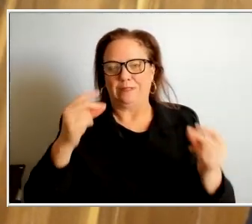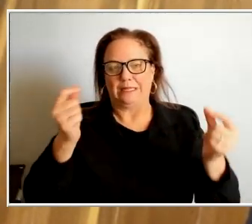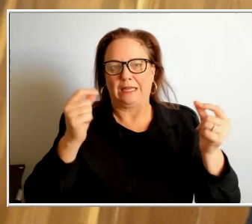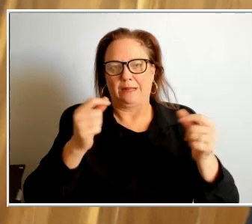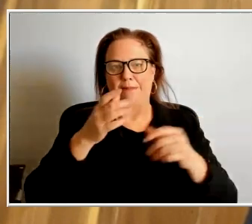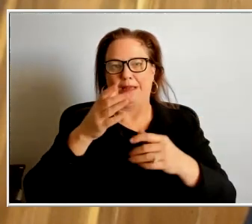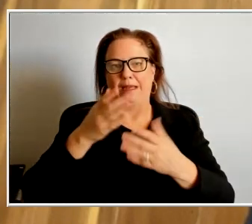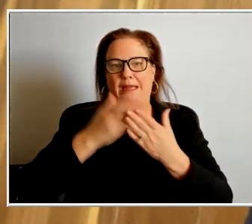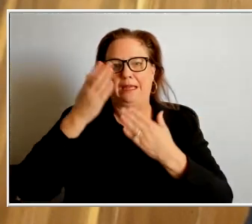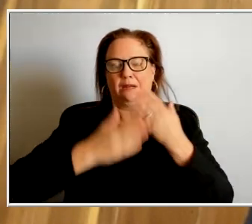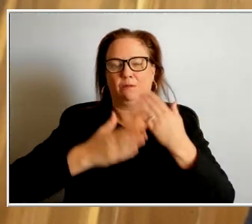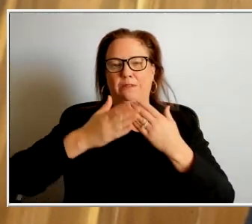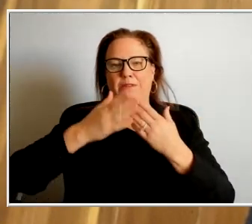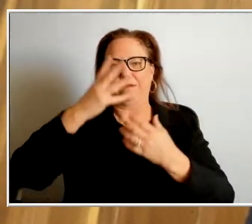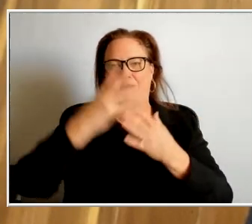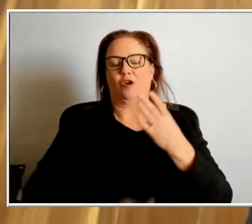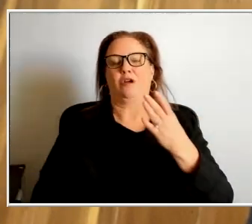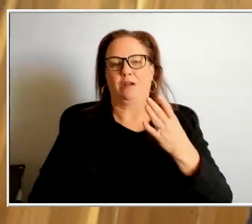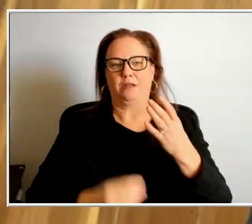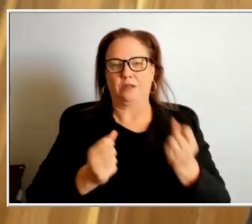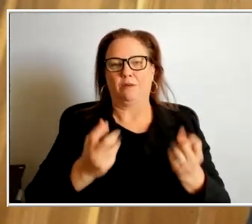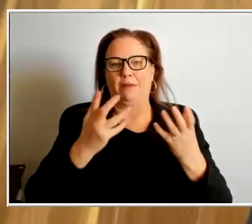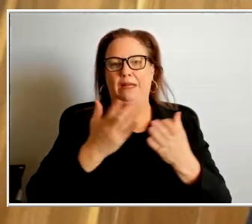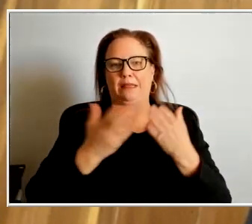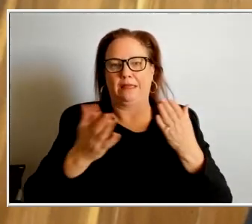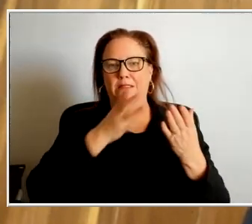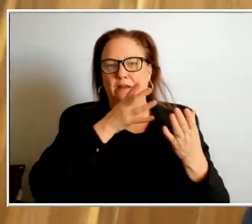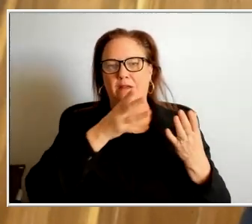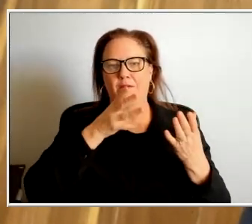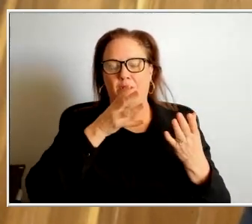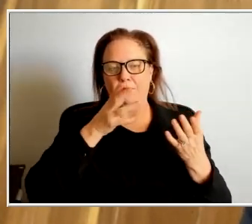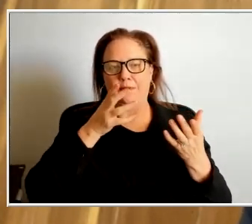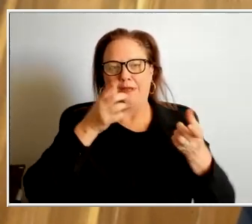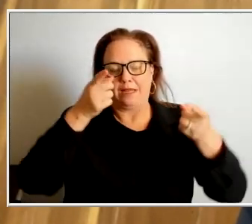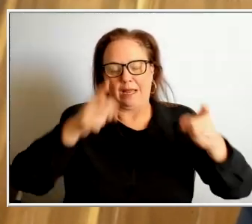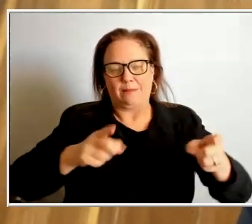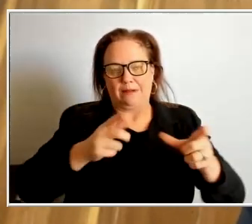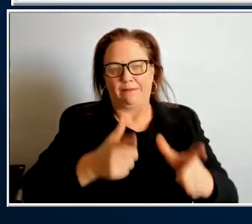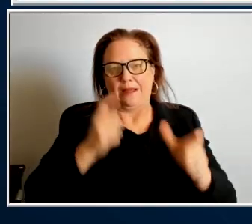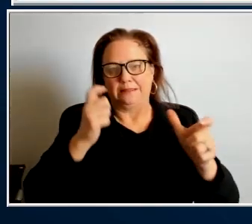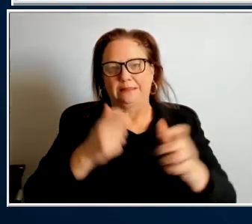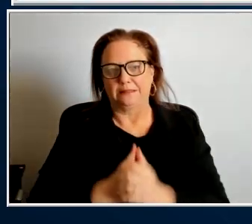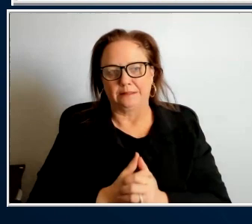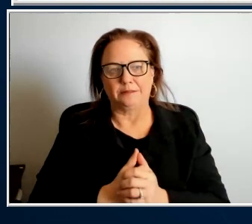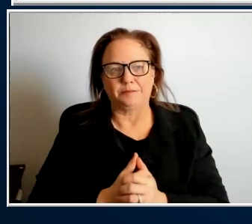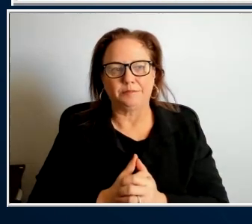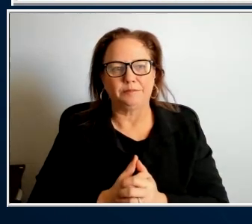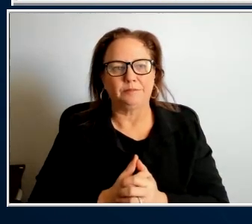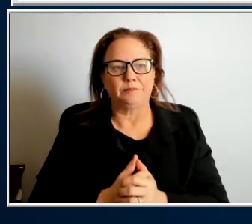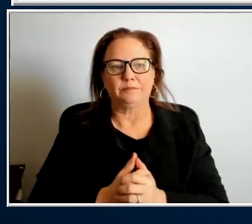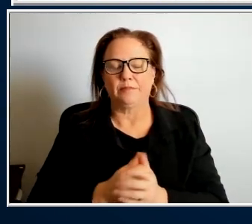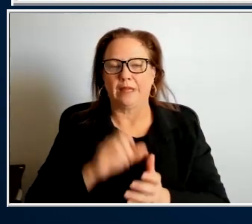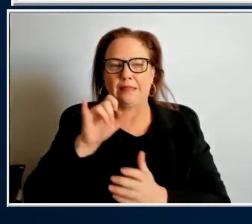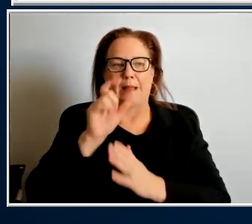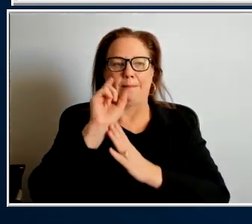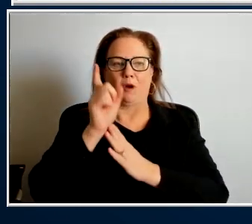was gone. And like so many things on the farm, that can happen very quickly. What was it like in that